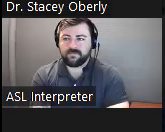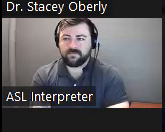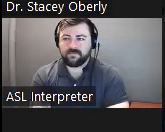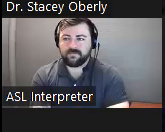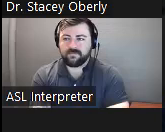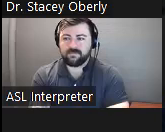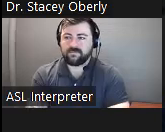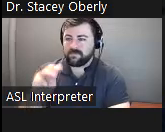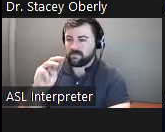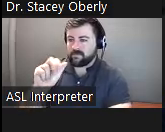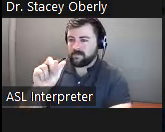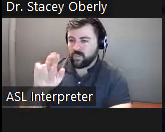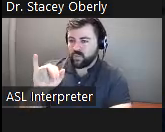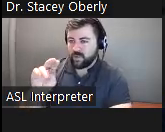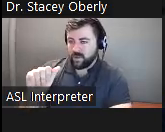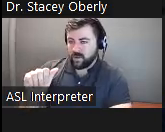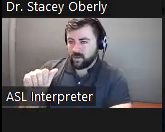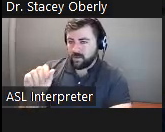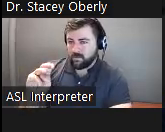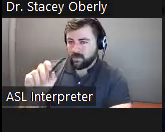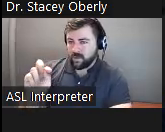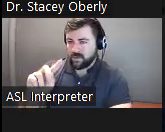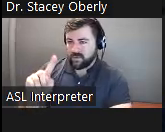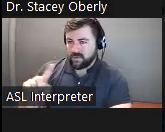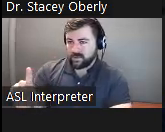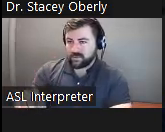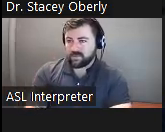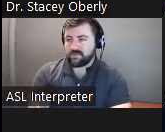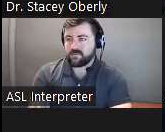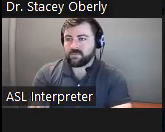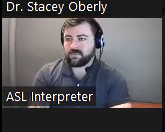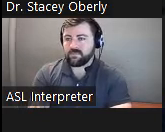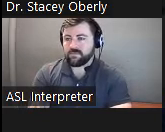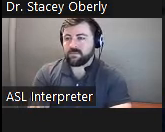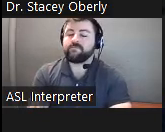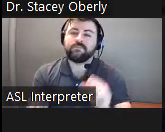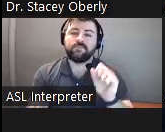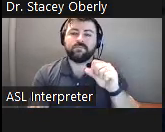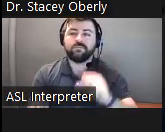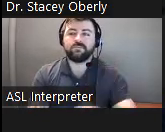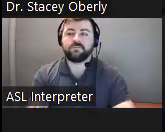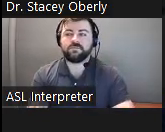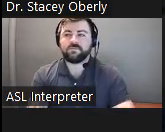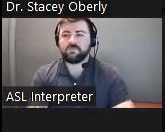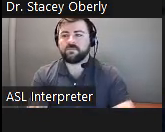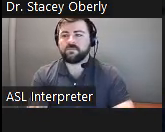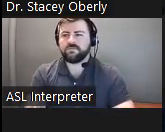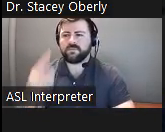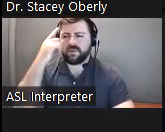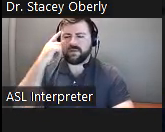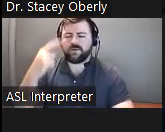And Marina Martinez, you got your hand up? Yeah. I think you had somebody